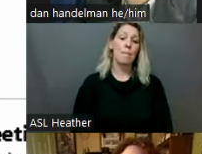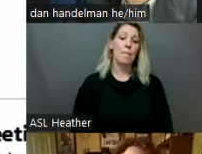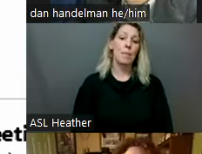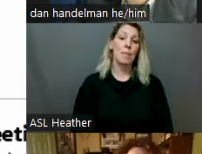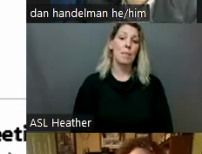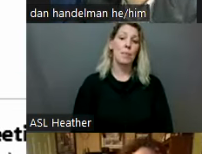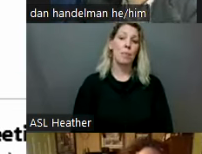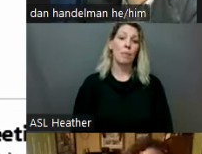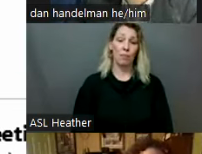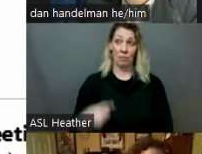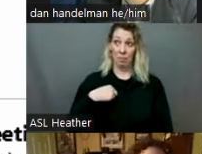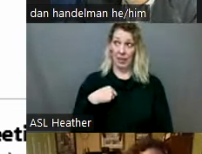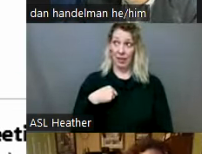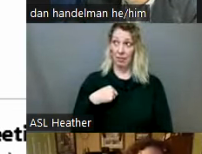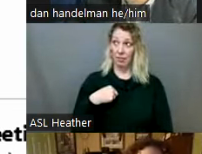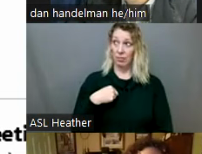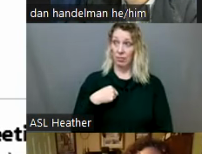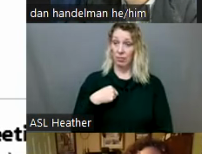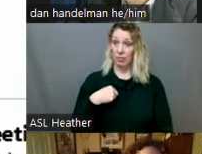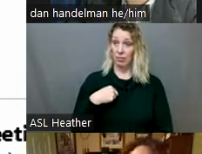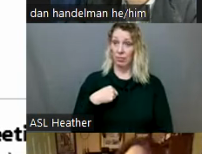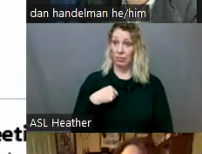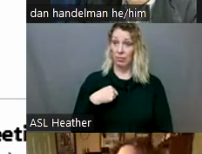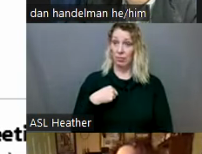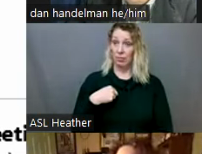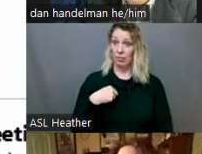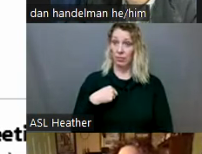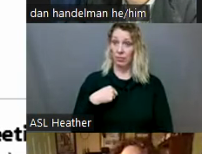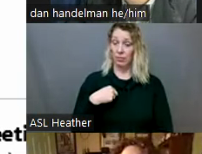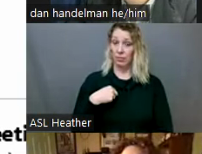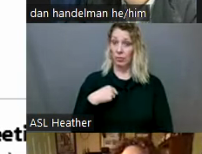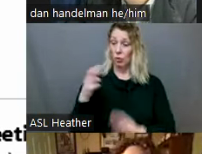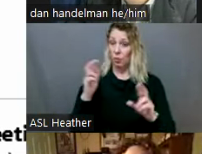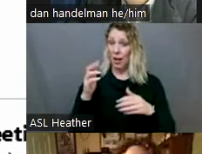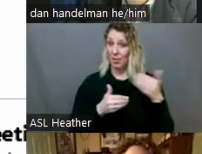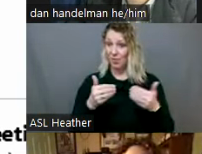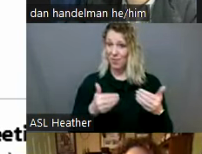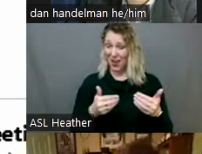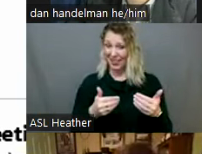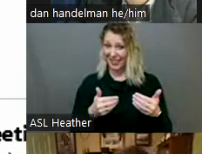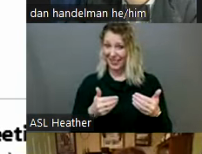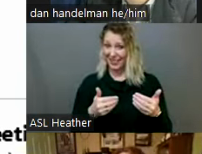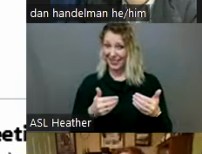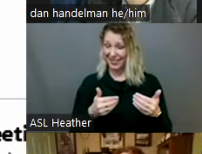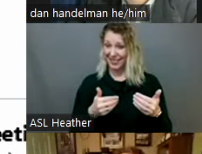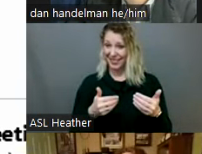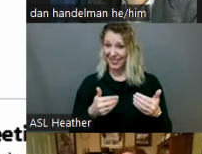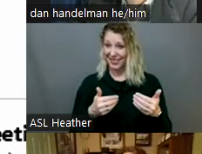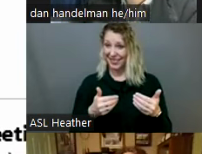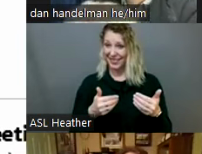Is it back to me then? I believe Or it do we is. have to ask if we're ready to move on? Are we ready to move on?